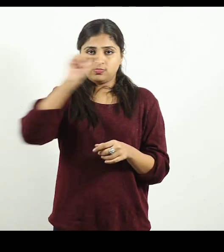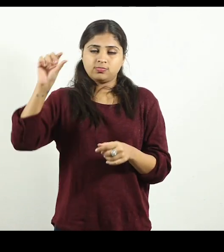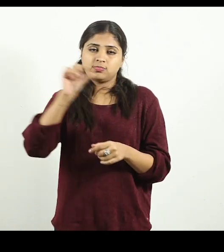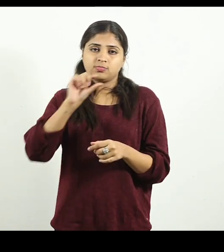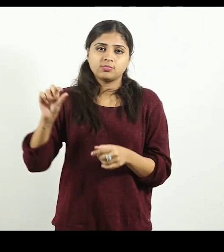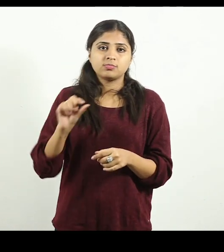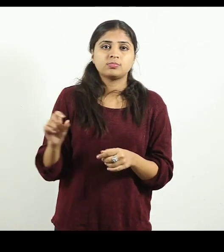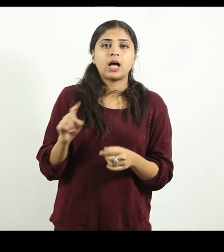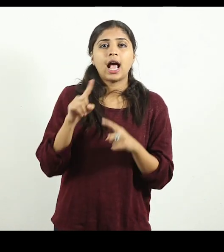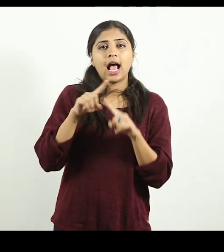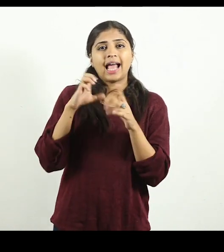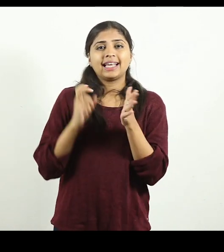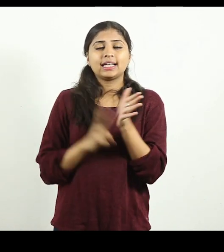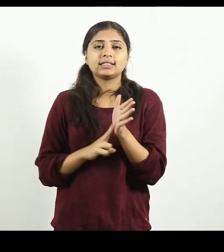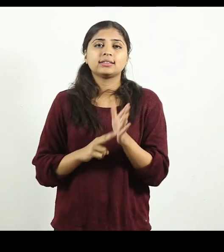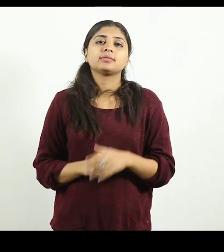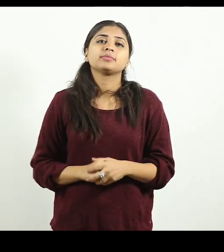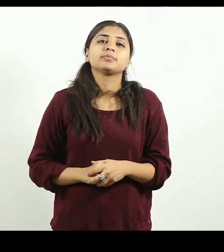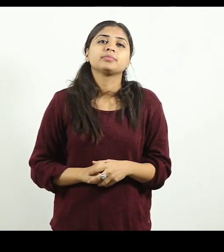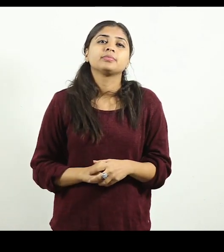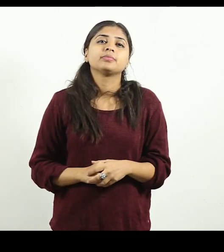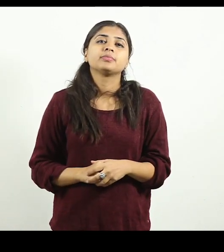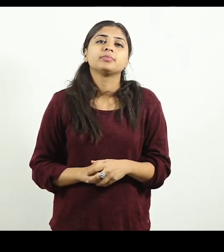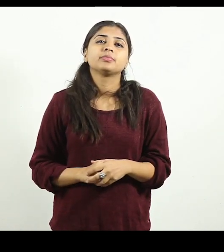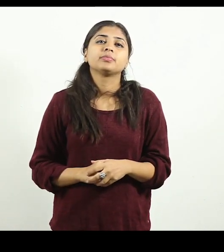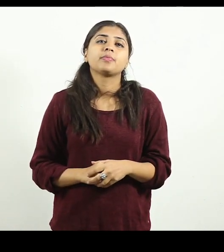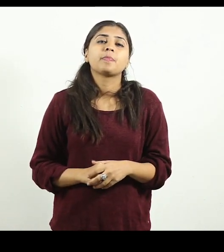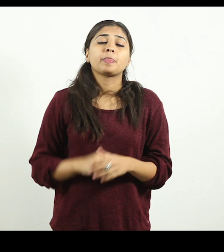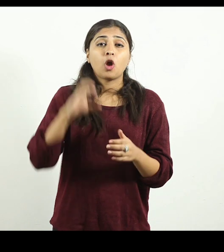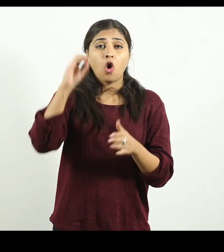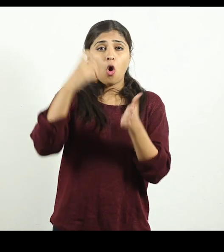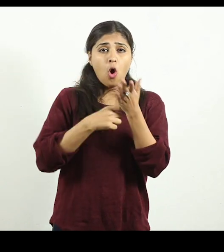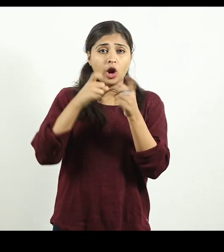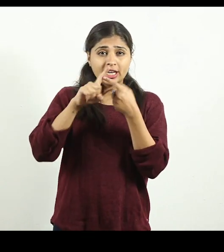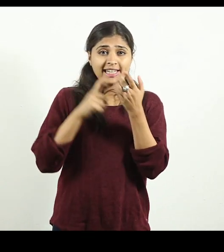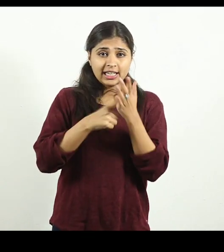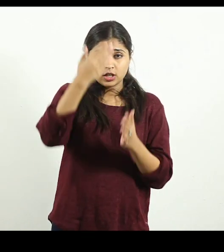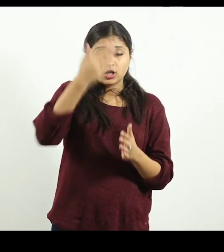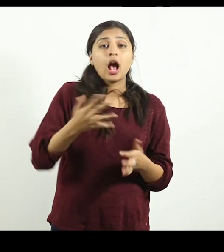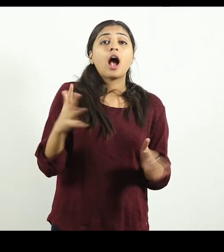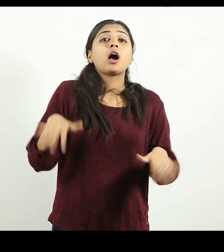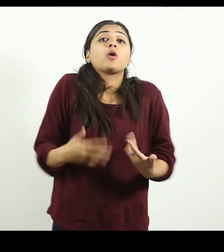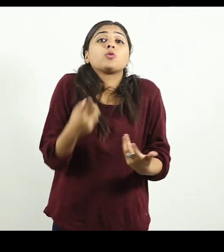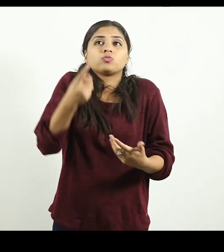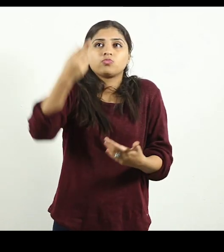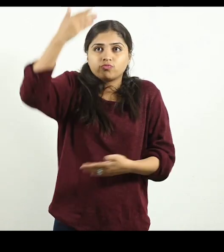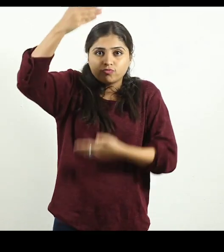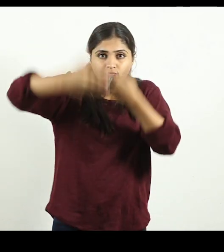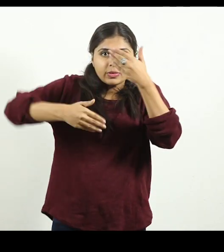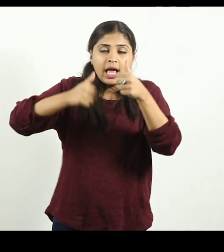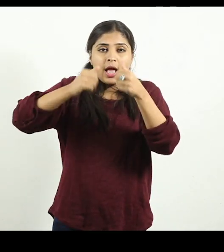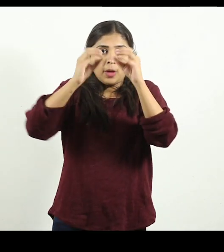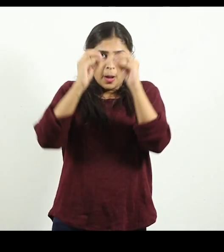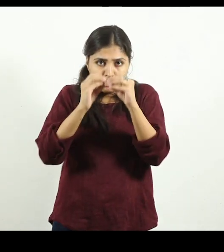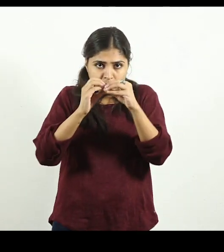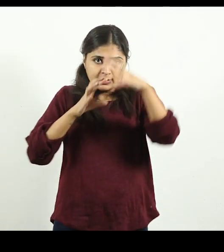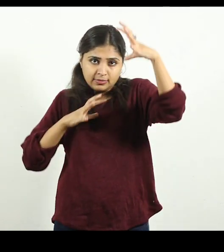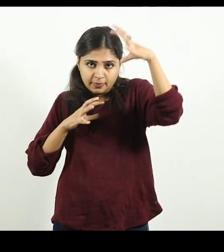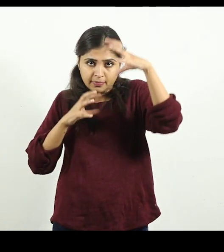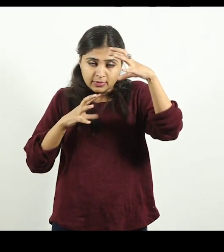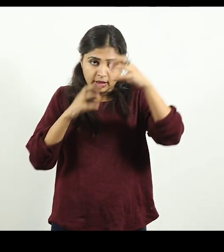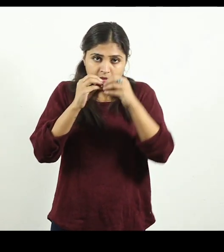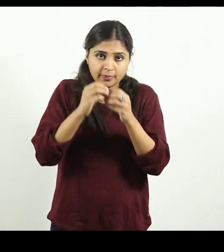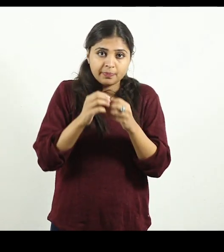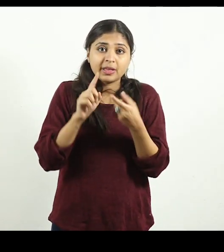order, select how you want to sort. For text values, select A to Z or Z to A. For number values, select smallest